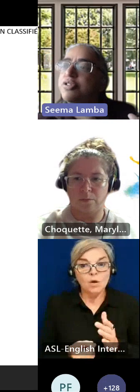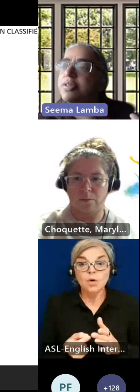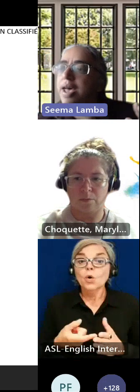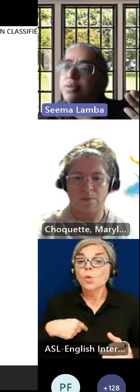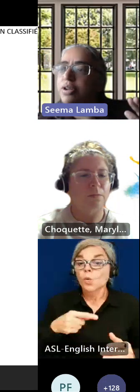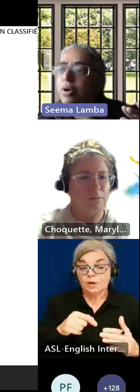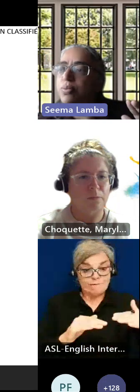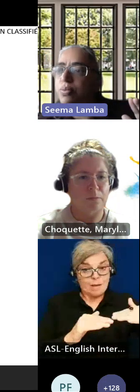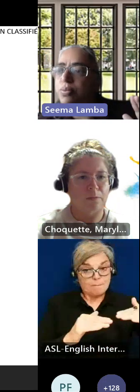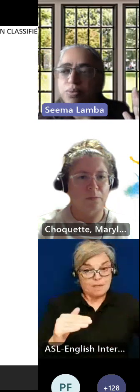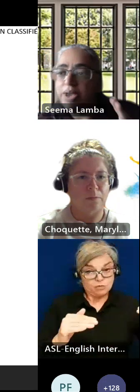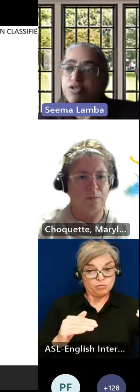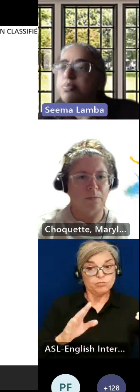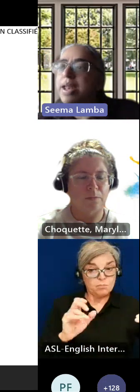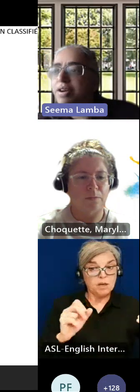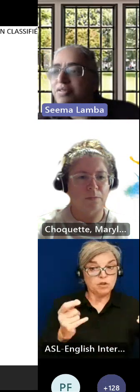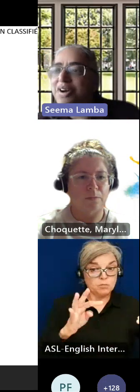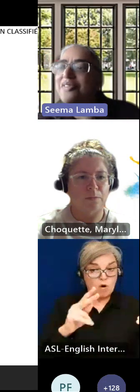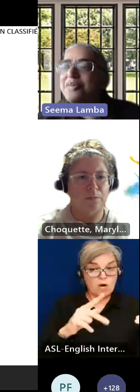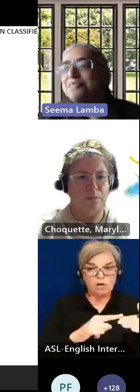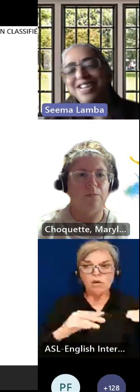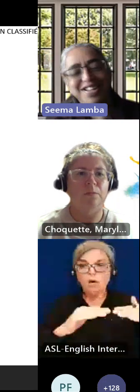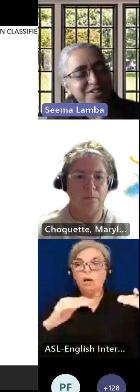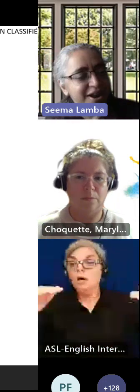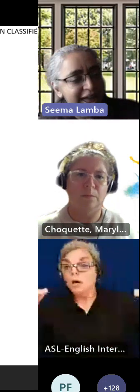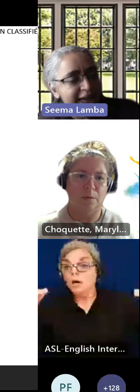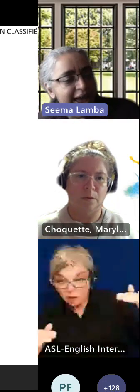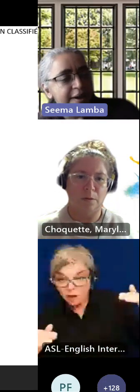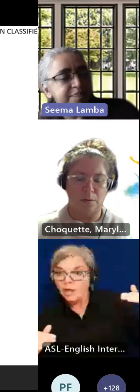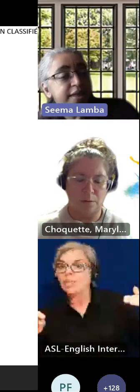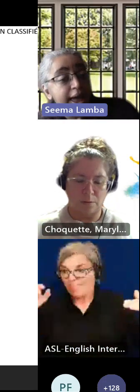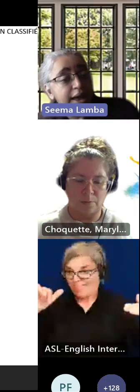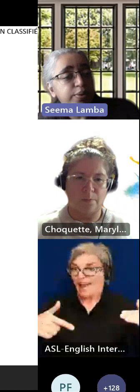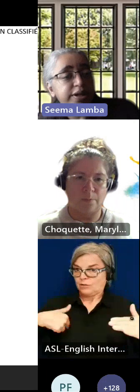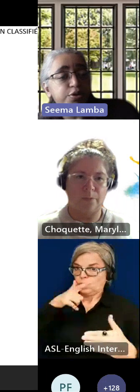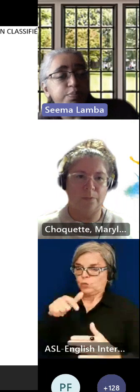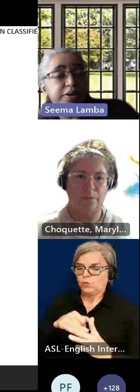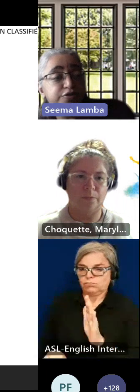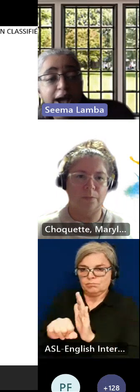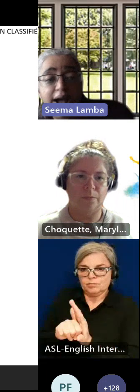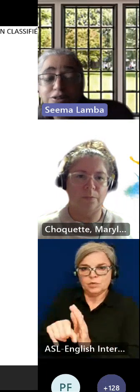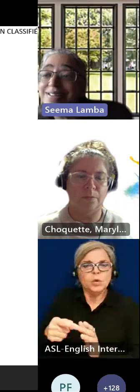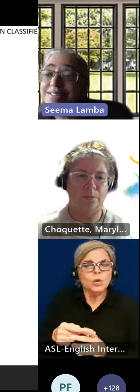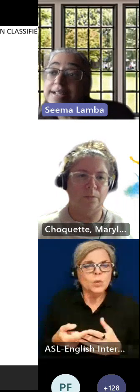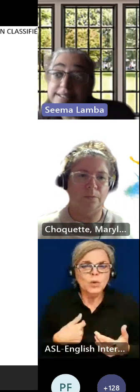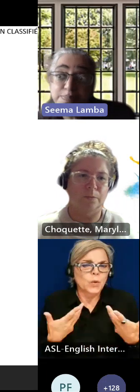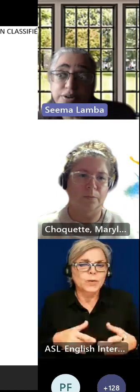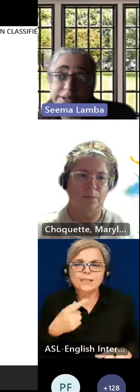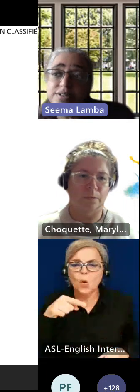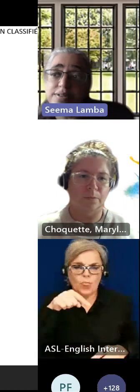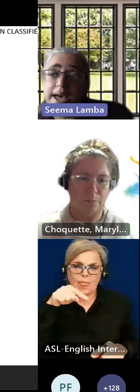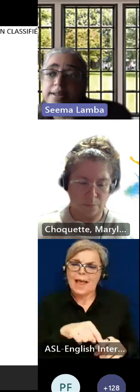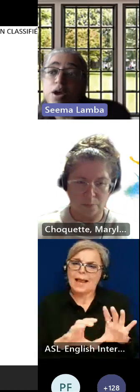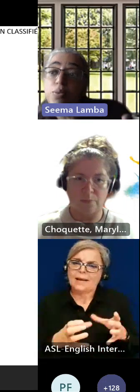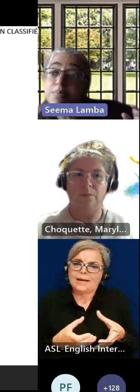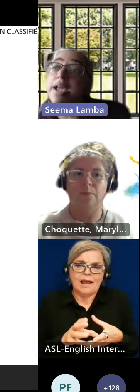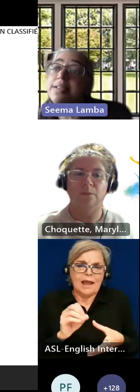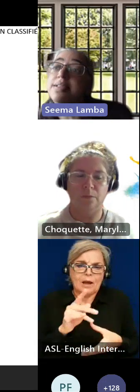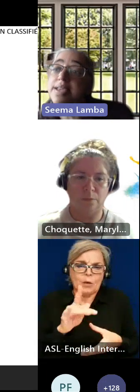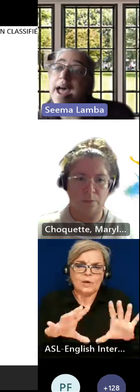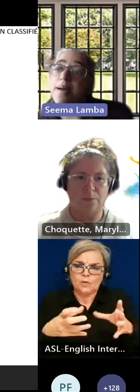a perception that, we have too many of a particular equity group. But if you actually dug deeper into